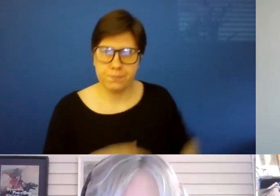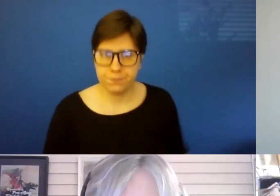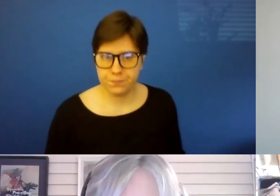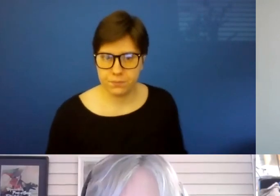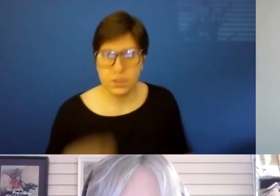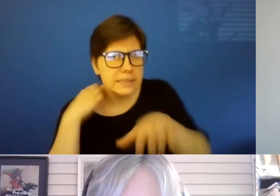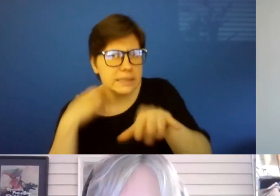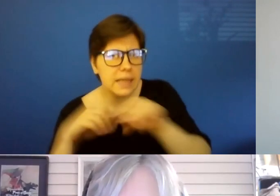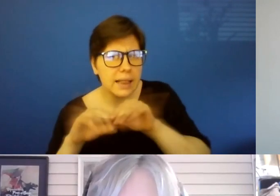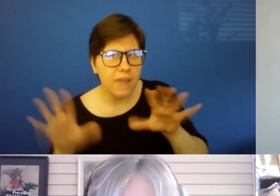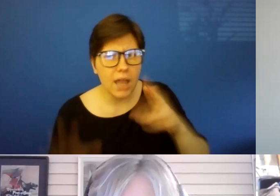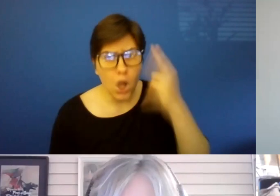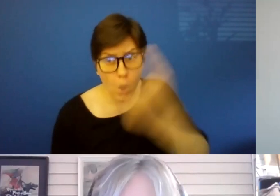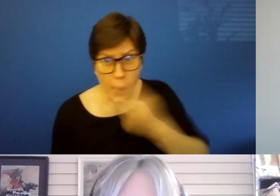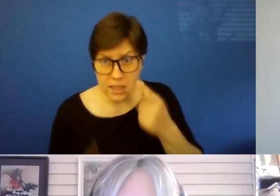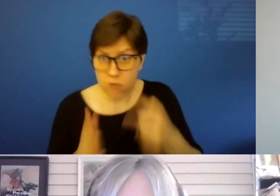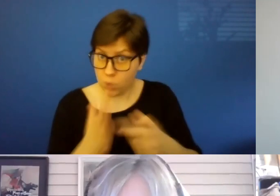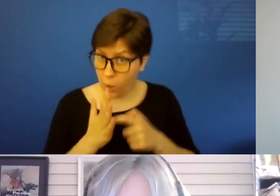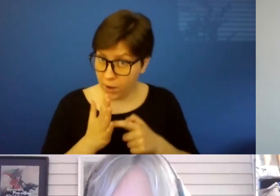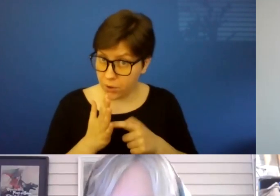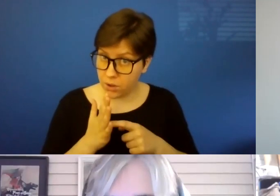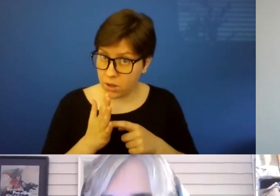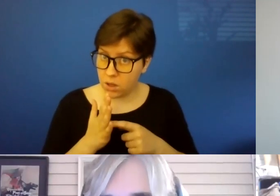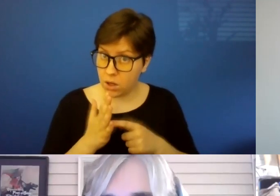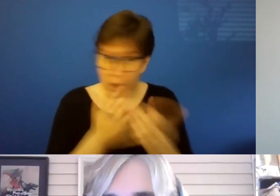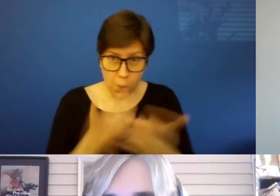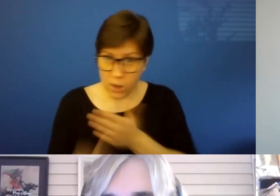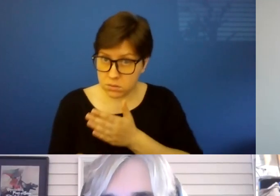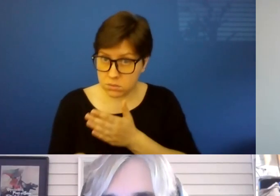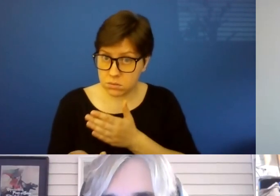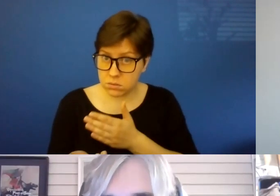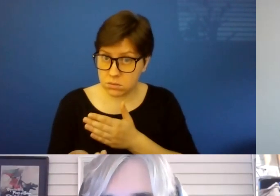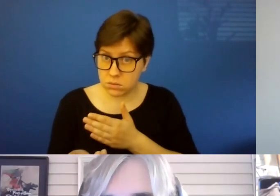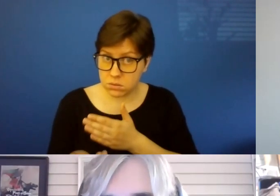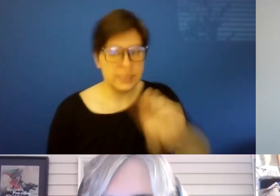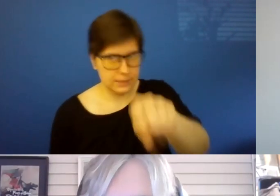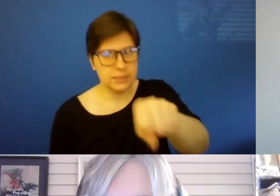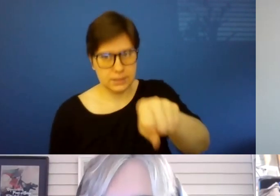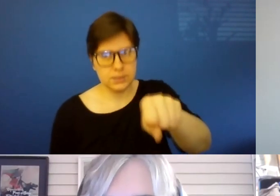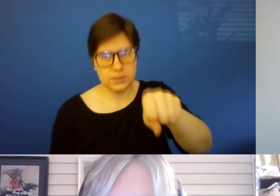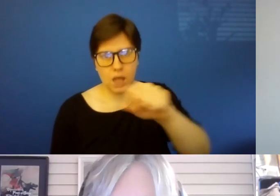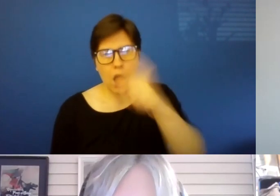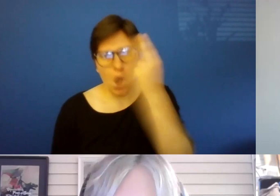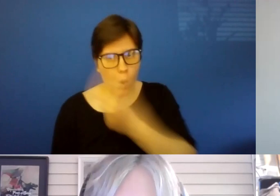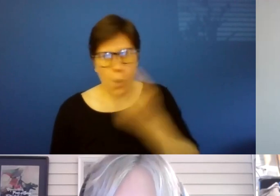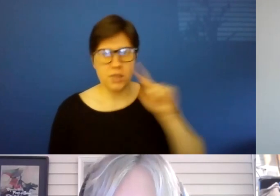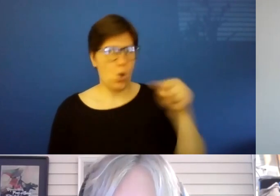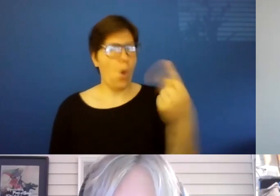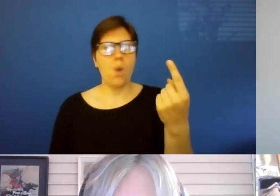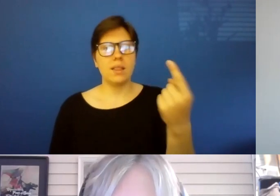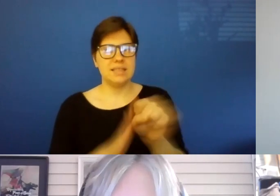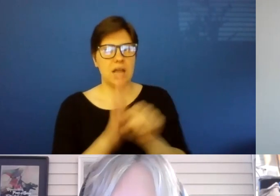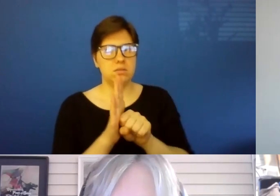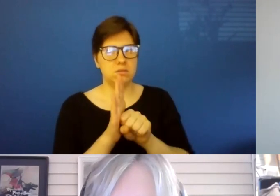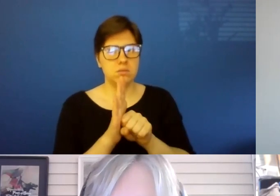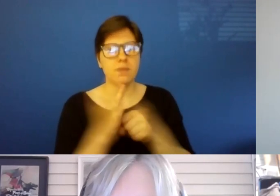Hawaii, it's required in all cases. Hawaii, yeah, it's the only state that's done